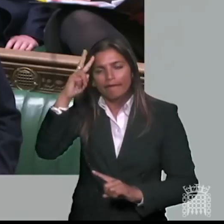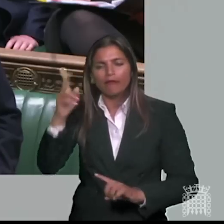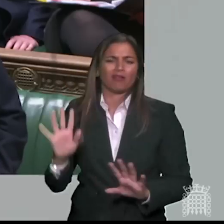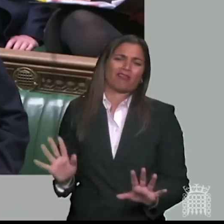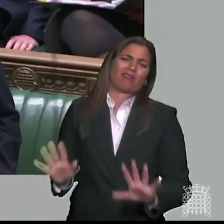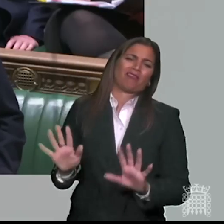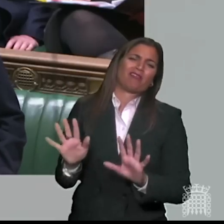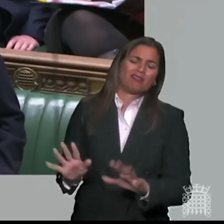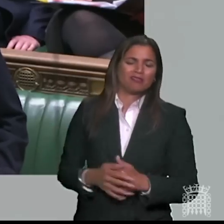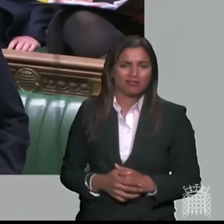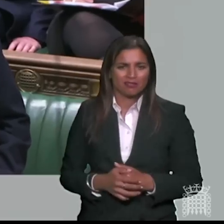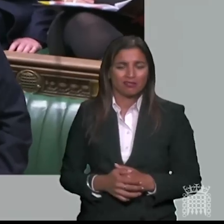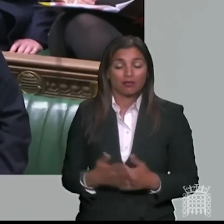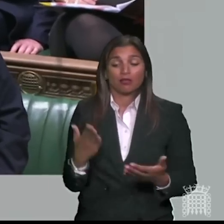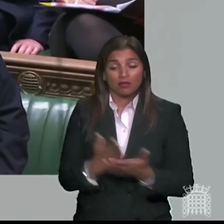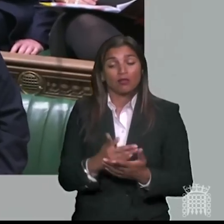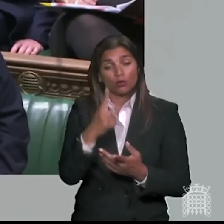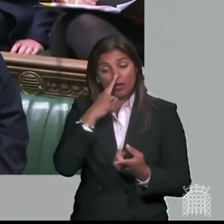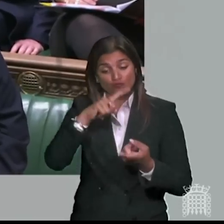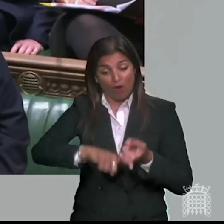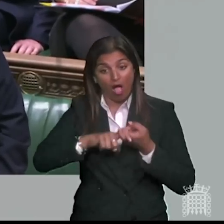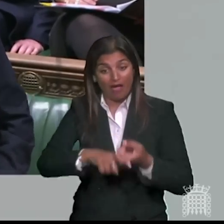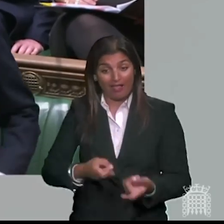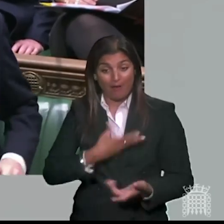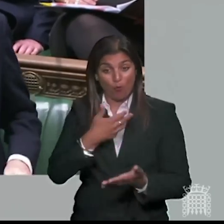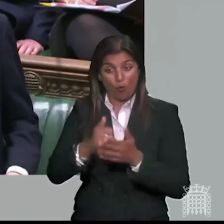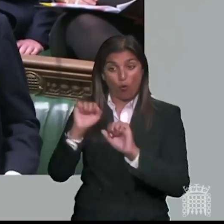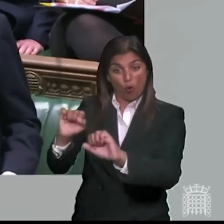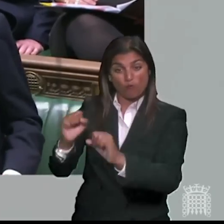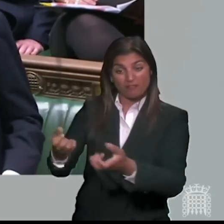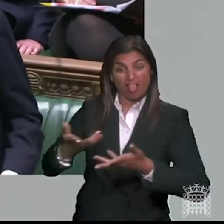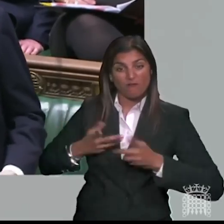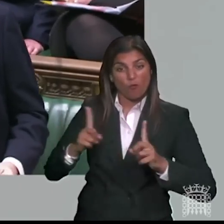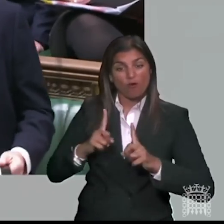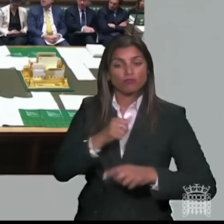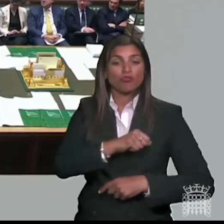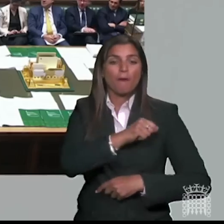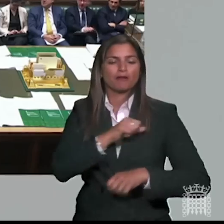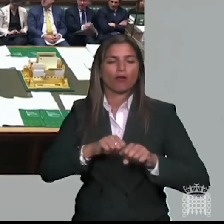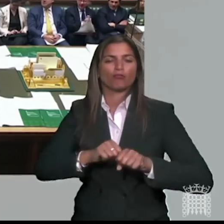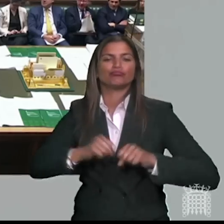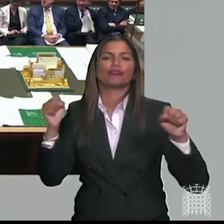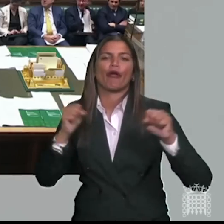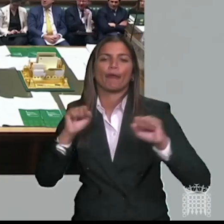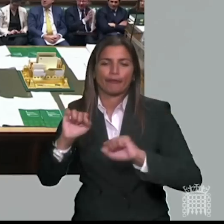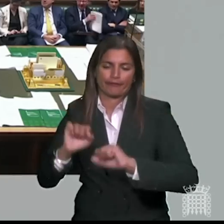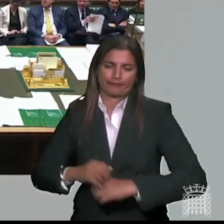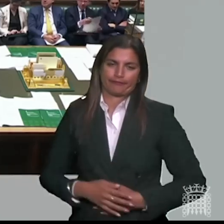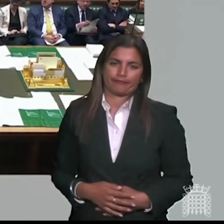The only thing you can rely on the party opposite to deliver is broken promises.